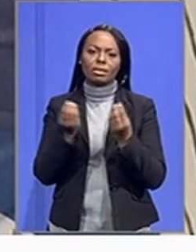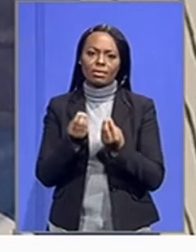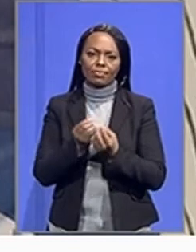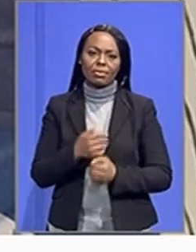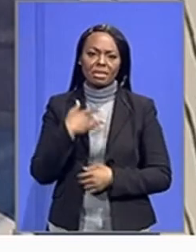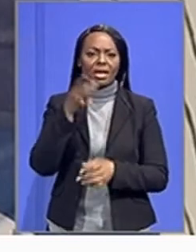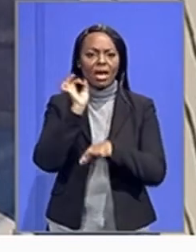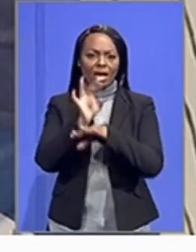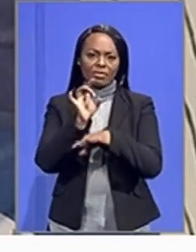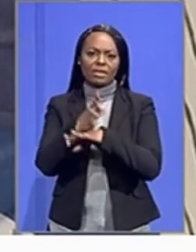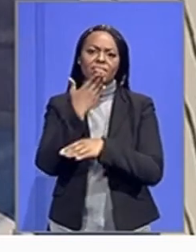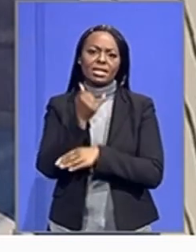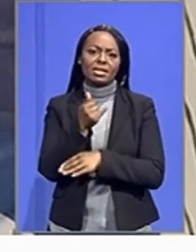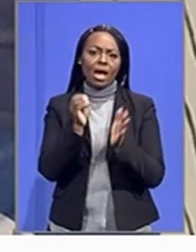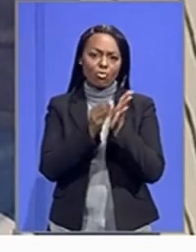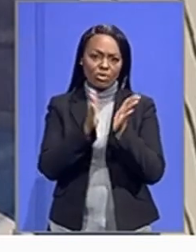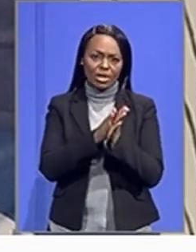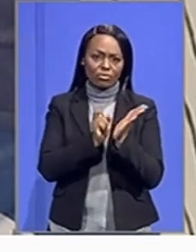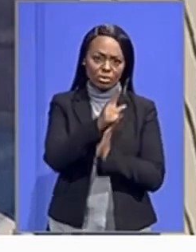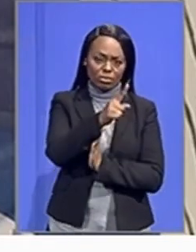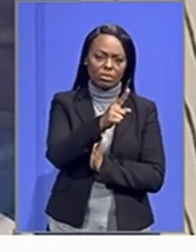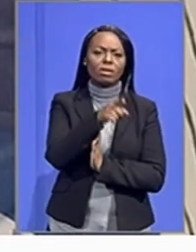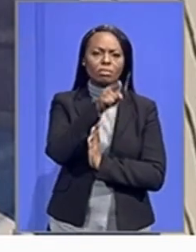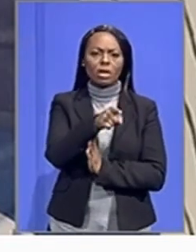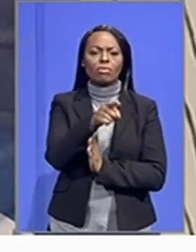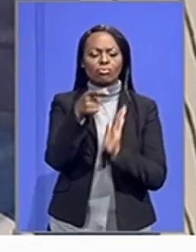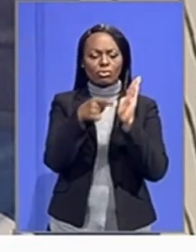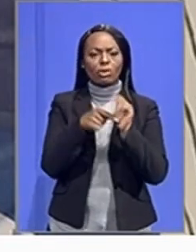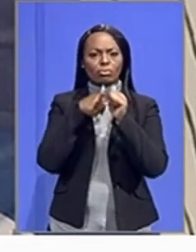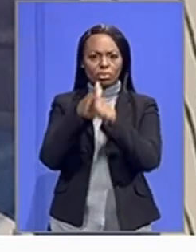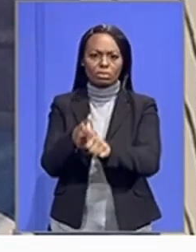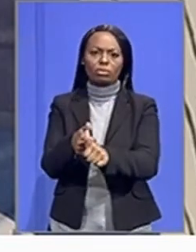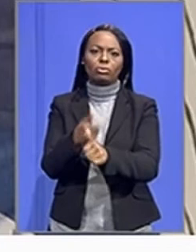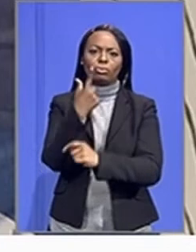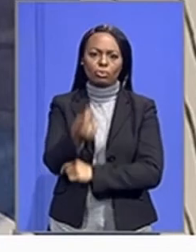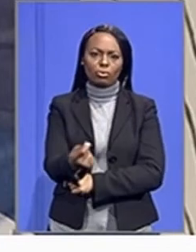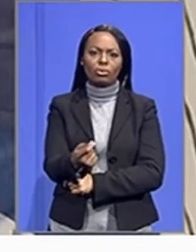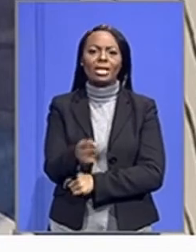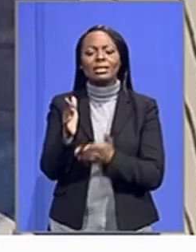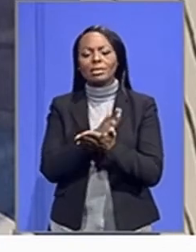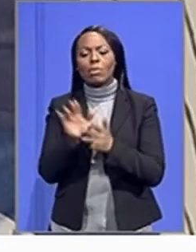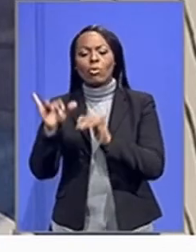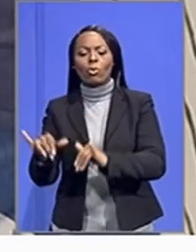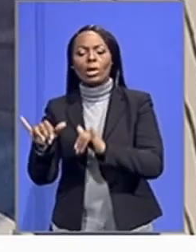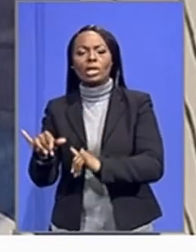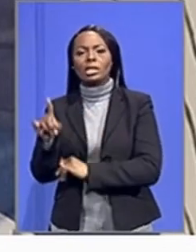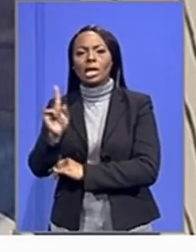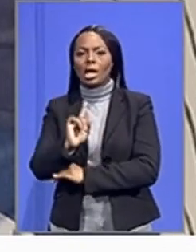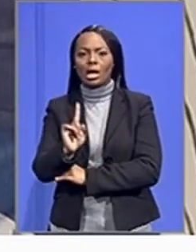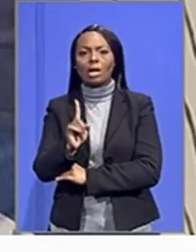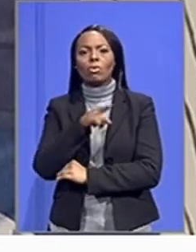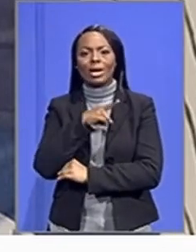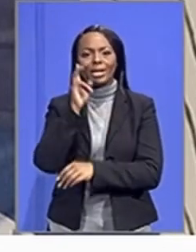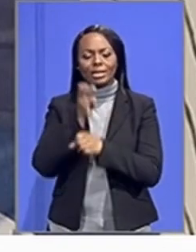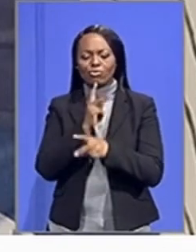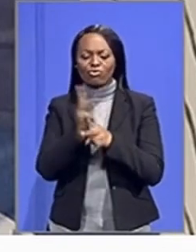appointments, but also there is an opportunity if there's a no-show that someone can wait. But also we need to keep calm in this